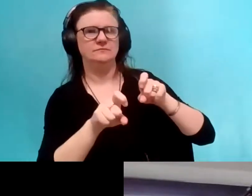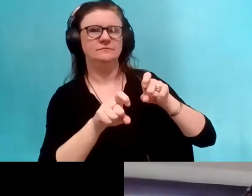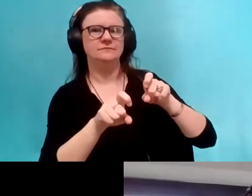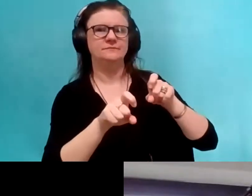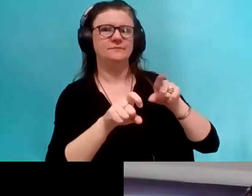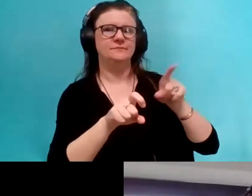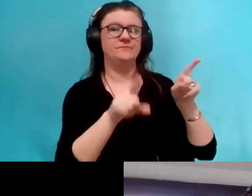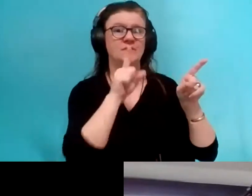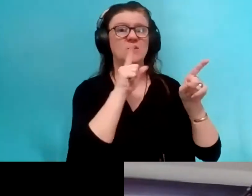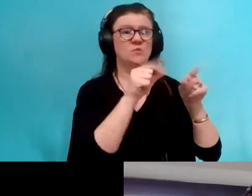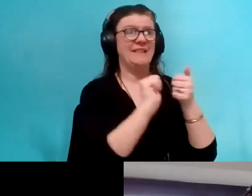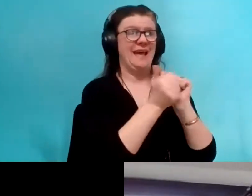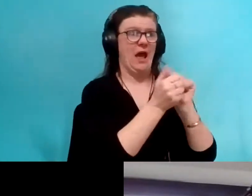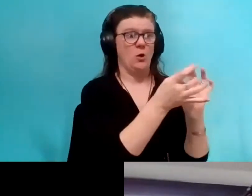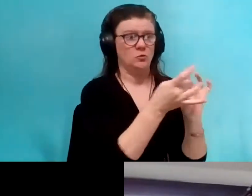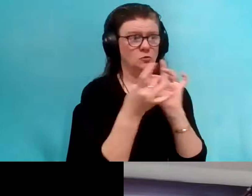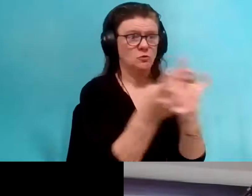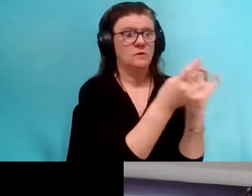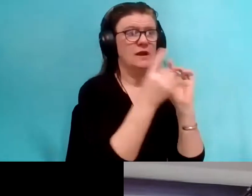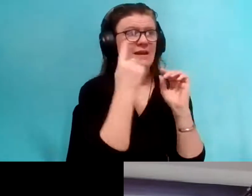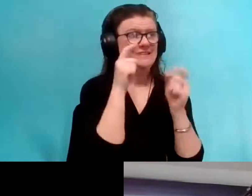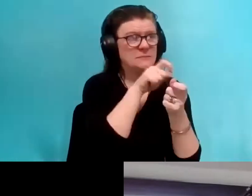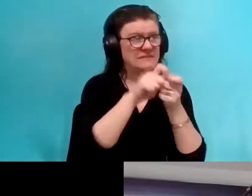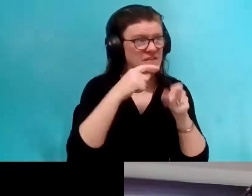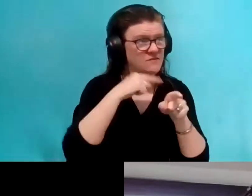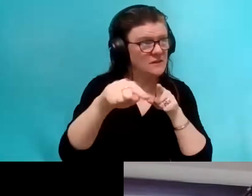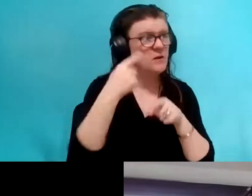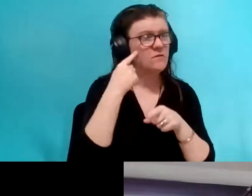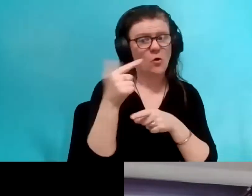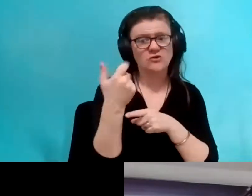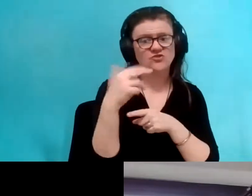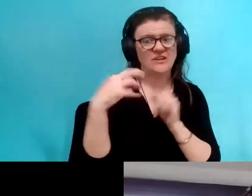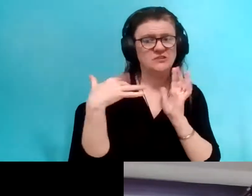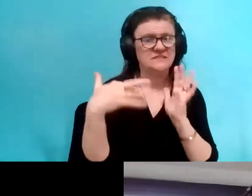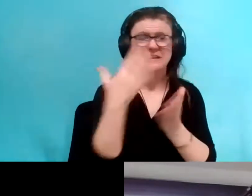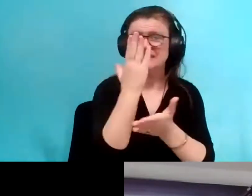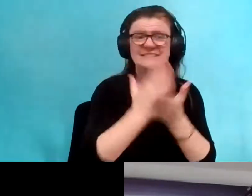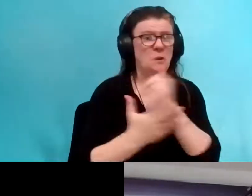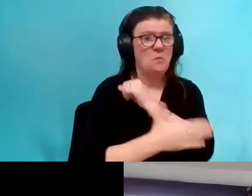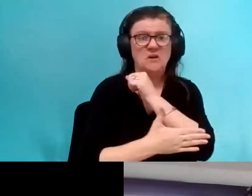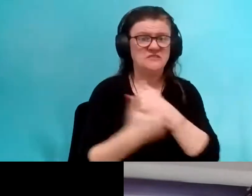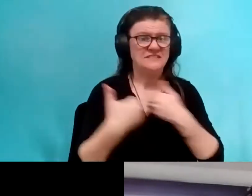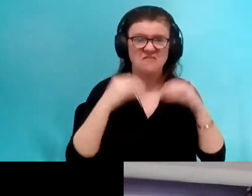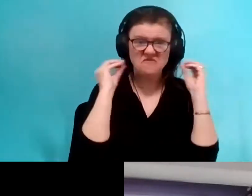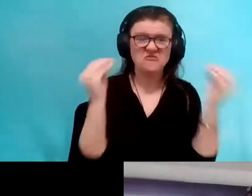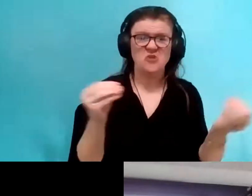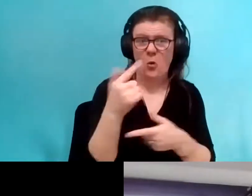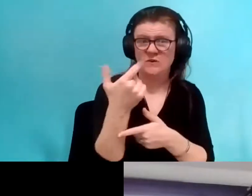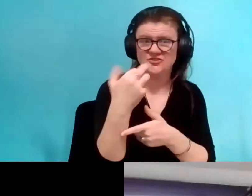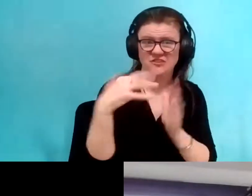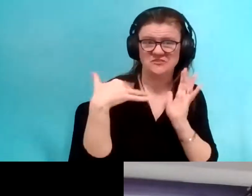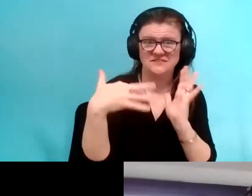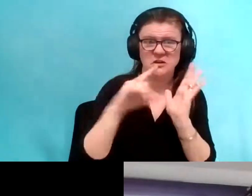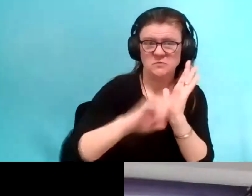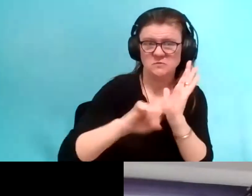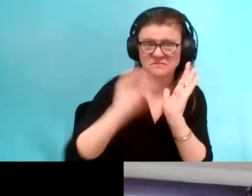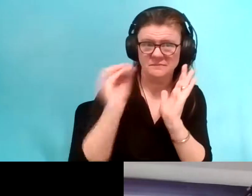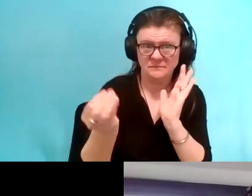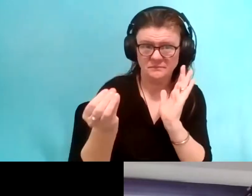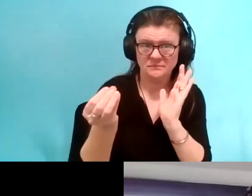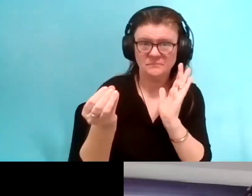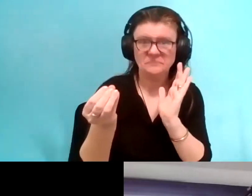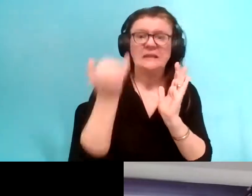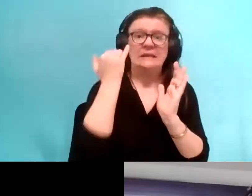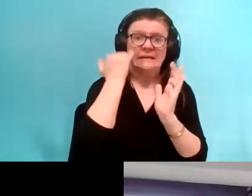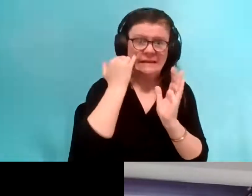coordination mechanisms for gender statistics, for instance, are hardly existent in countries. But in order to improve the